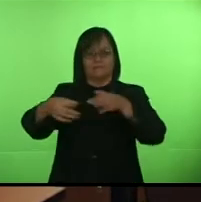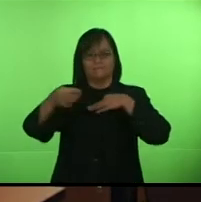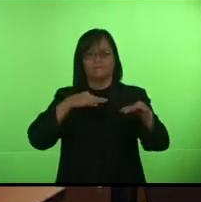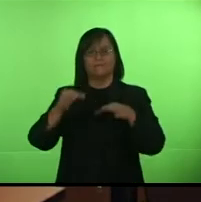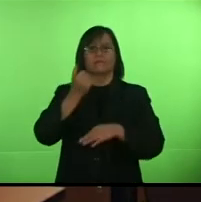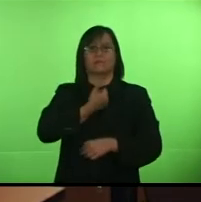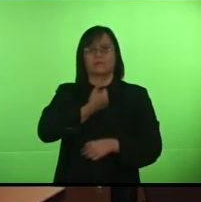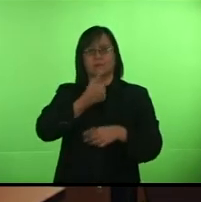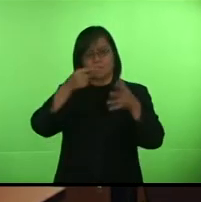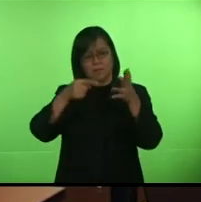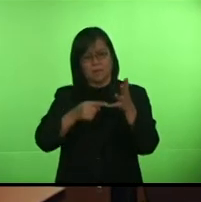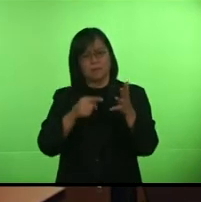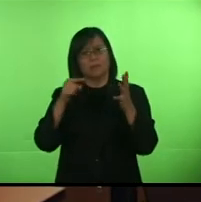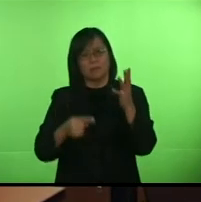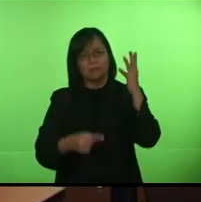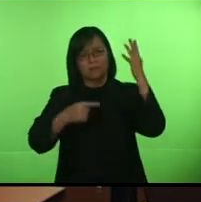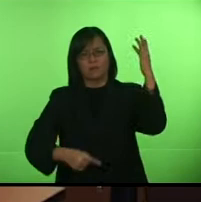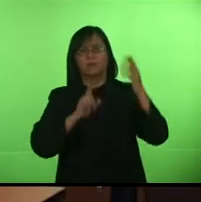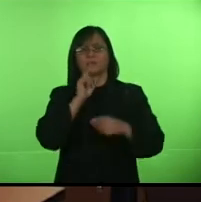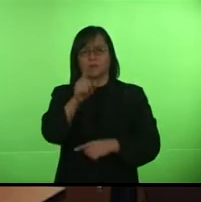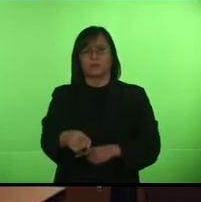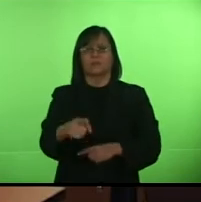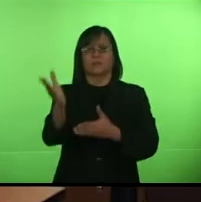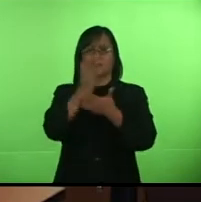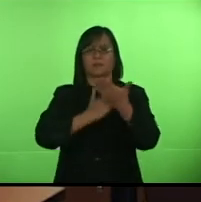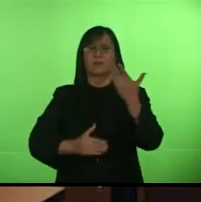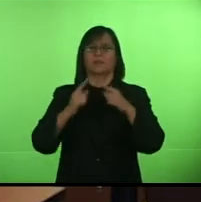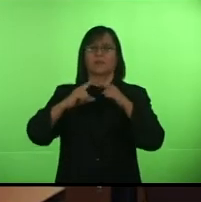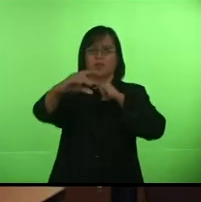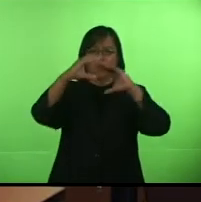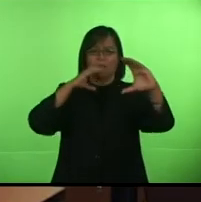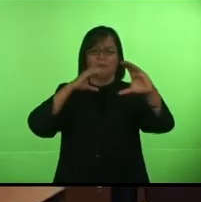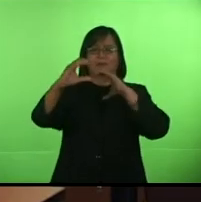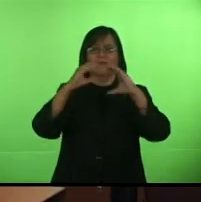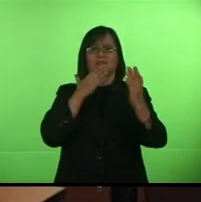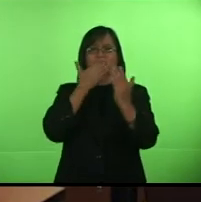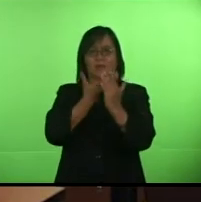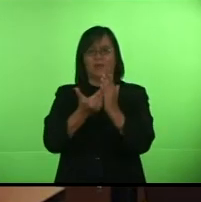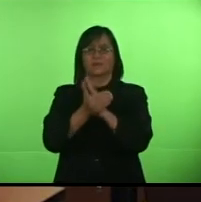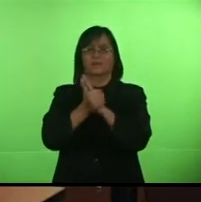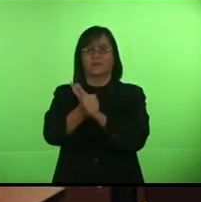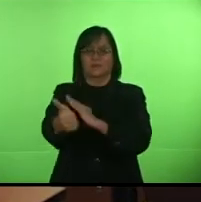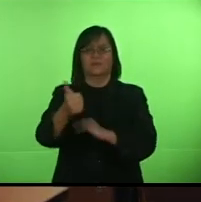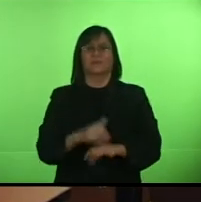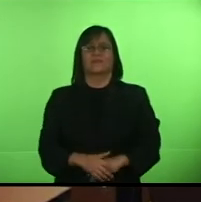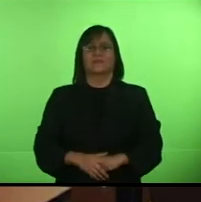to interpret? So this factor is considered to be effective communication as well.